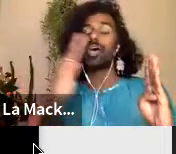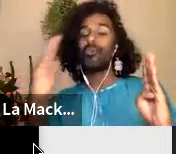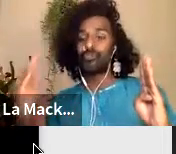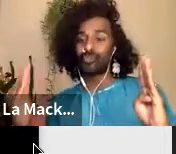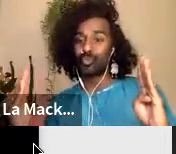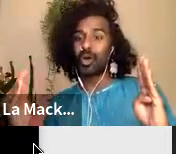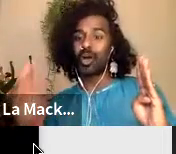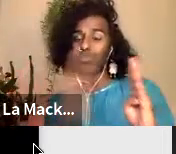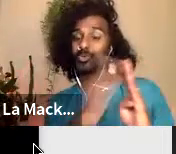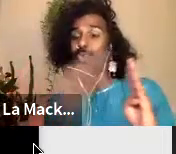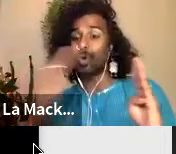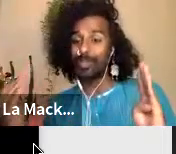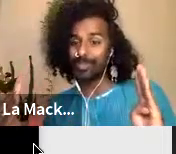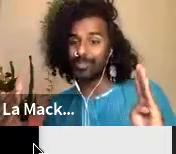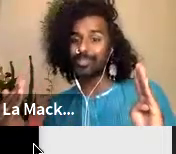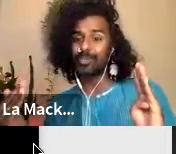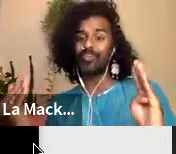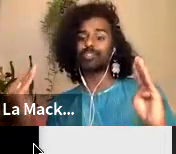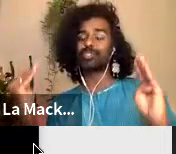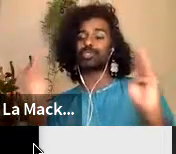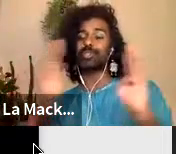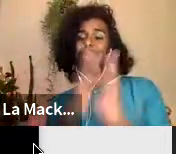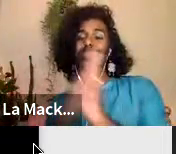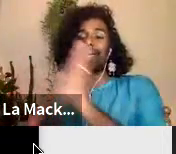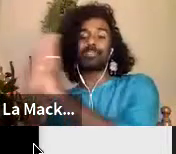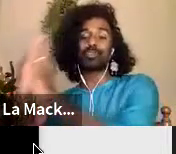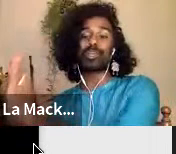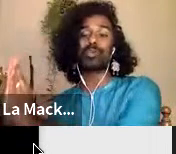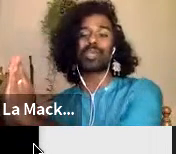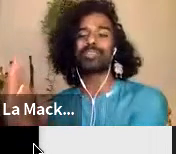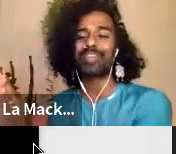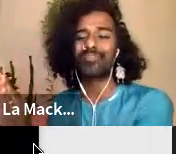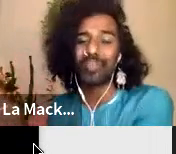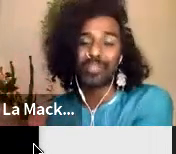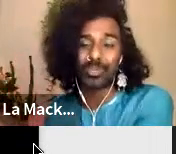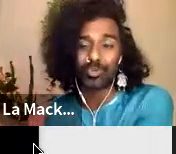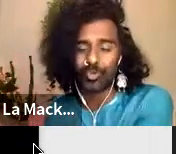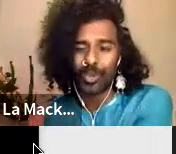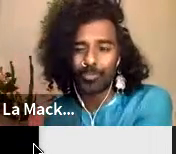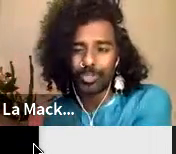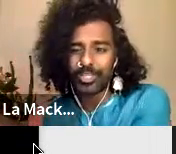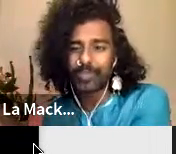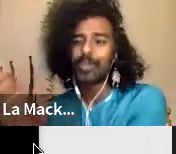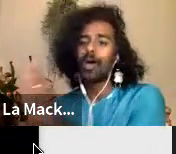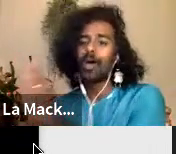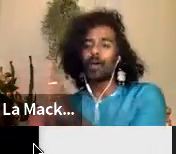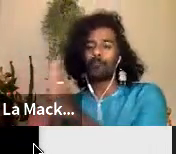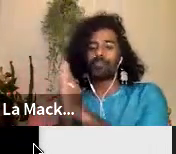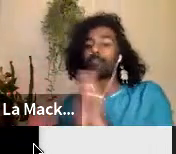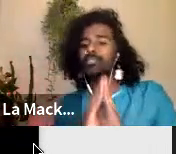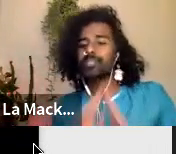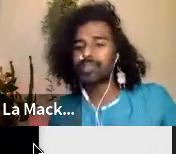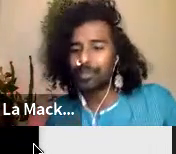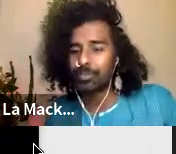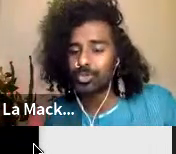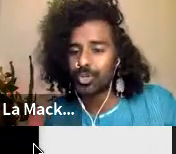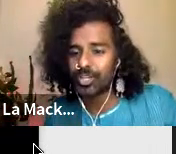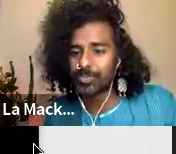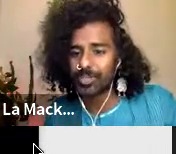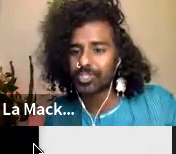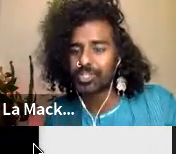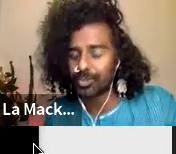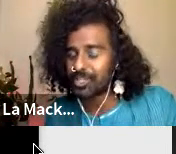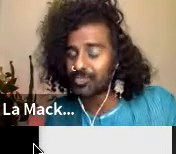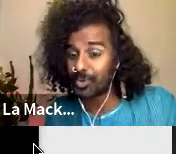this through a legal intervention, and then so that you can then fit into the right body. I'm not saying that people do